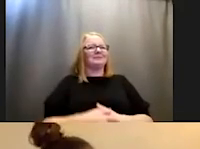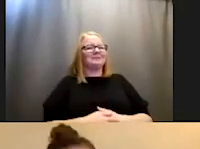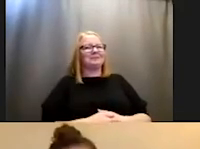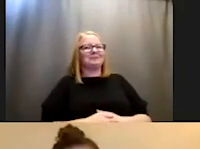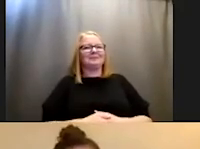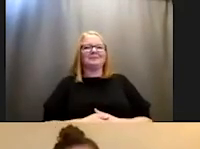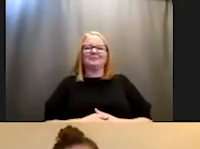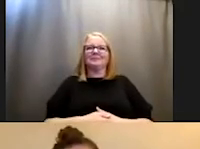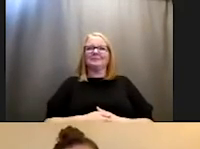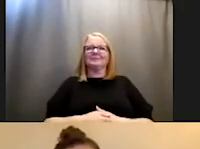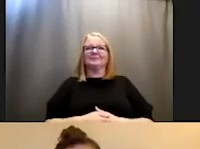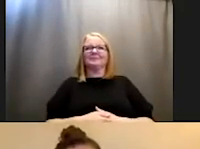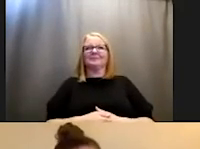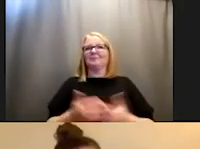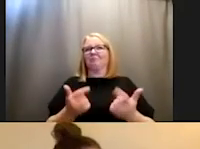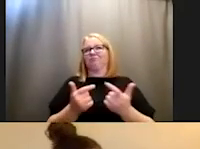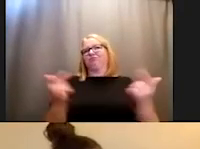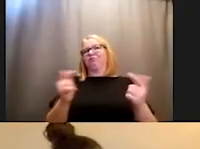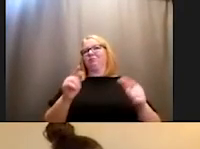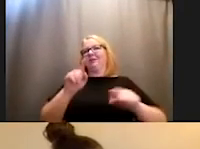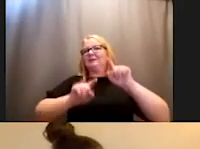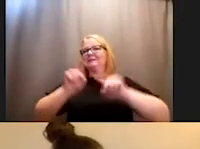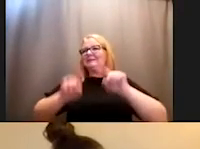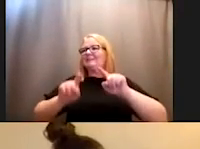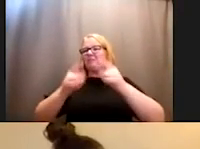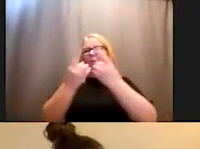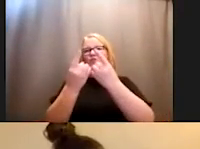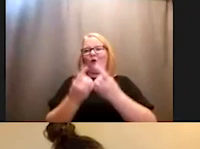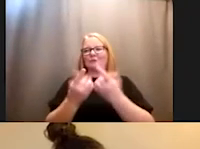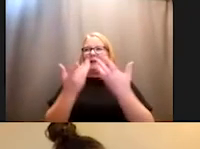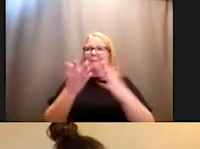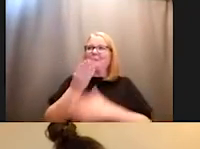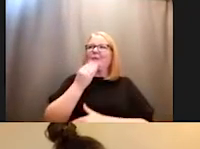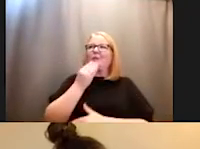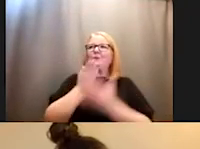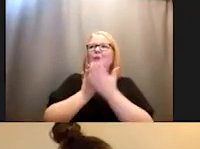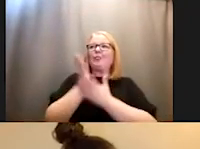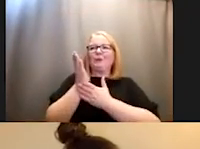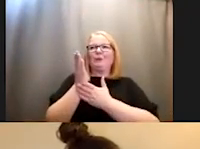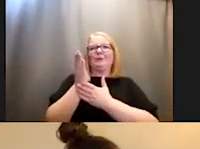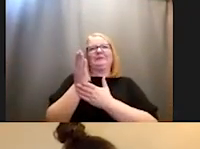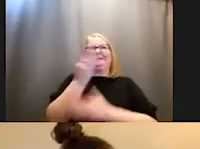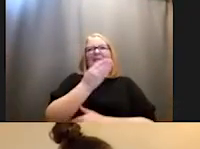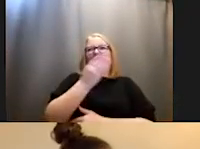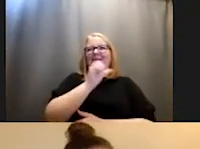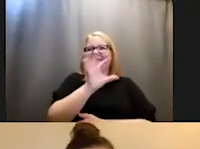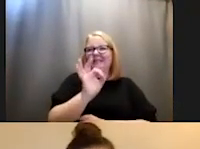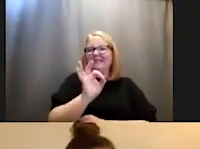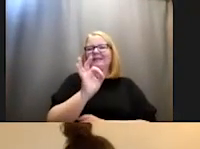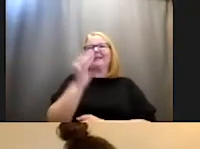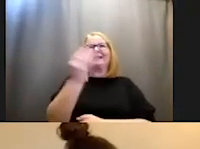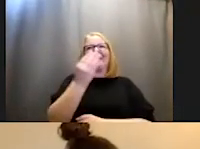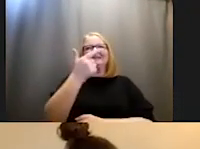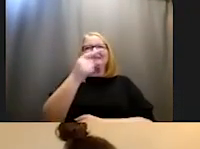There's a whole range of products that were produced throughout the 1960s and into the 70s by Mary Quant. Here's some of